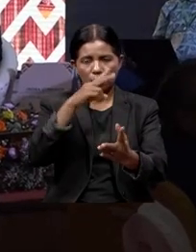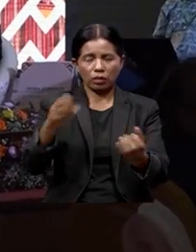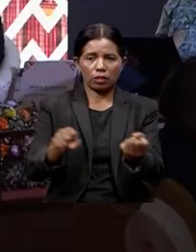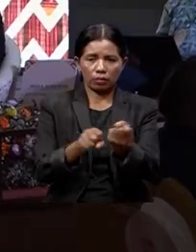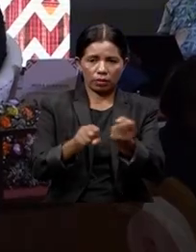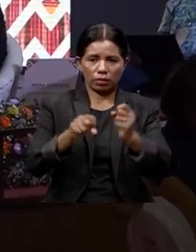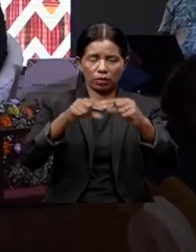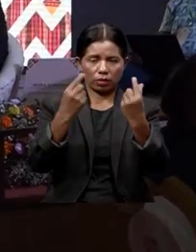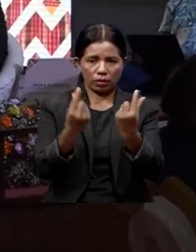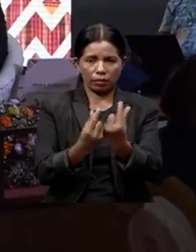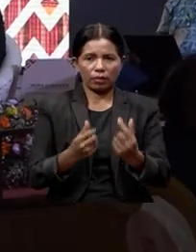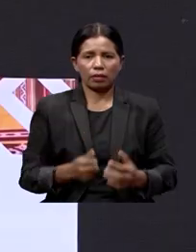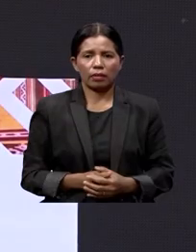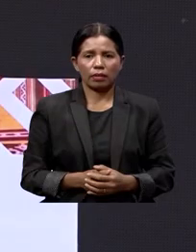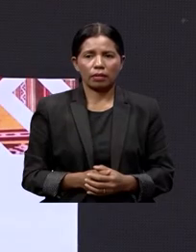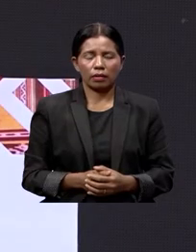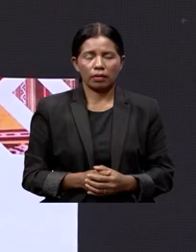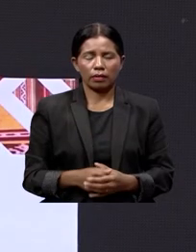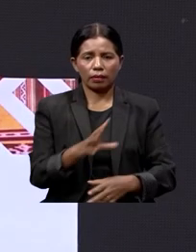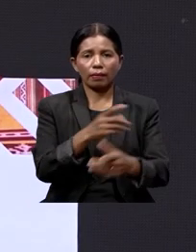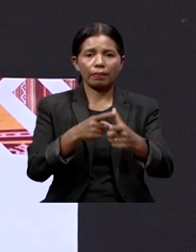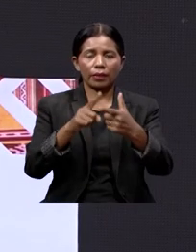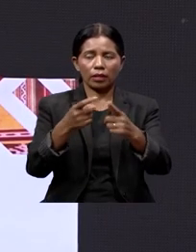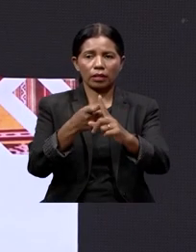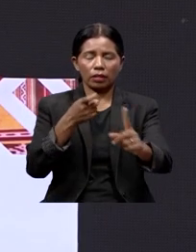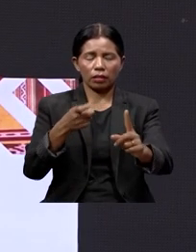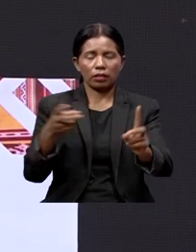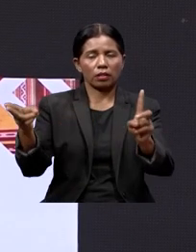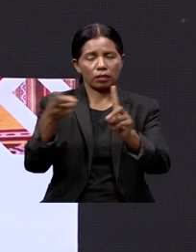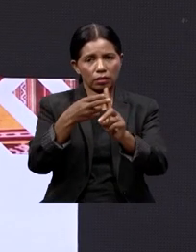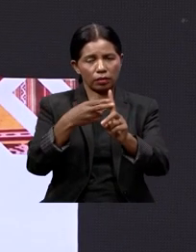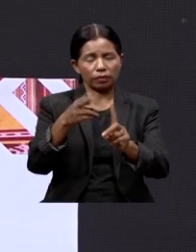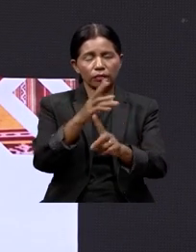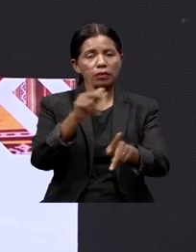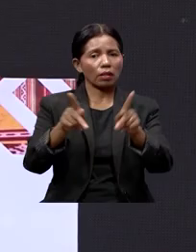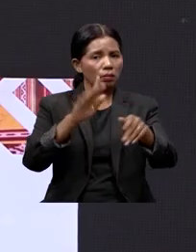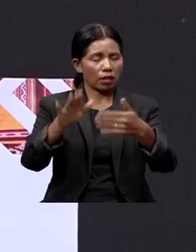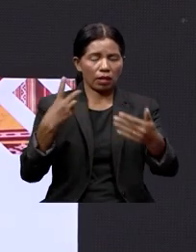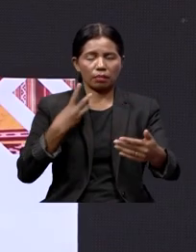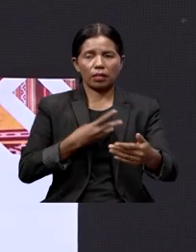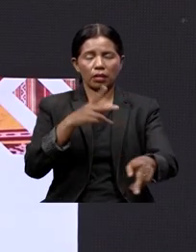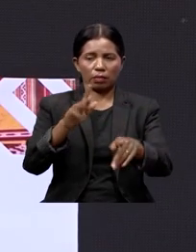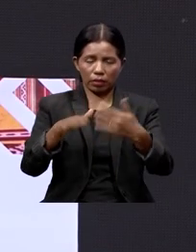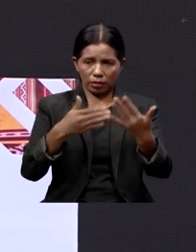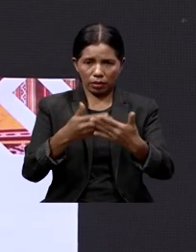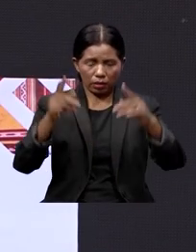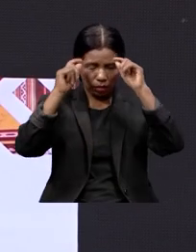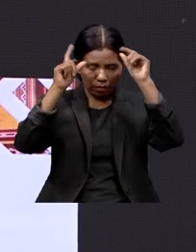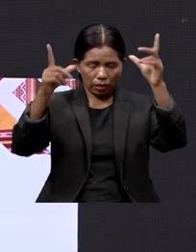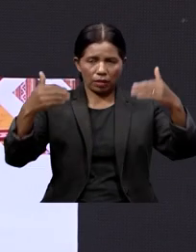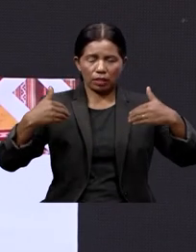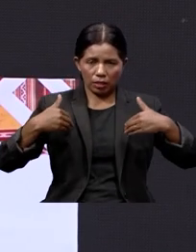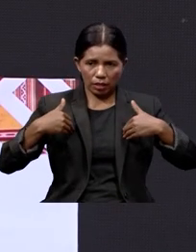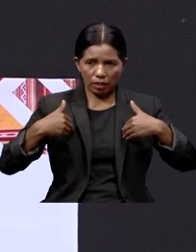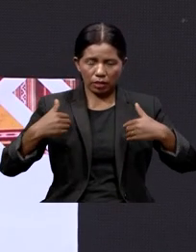growth, complete with the warmth and hospitality of our people. Timor-Leste has the potential